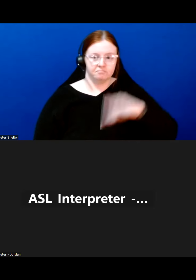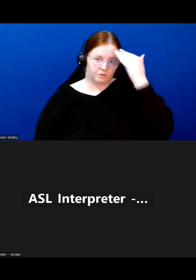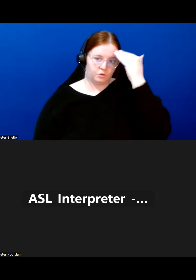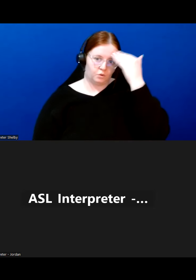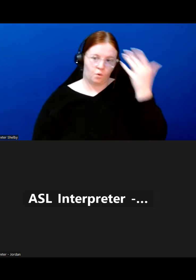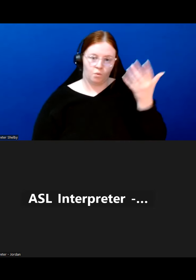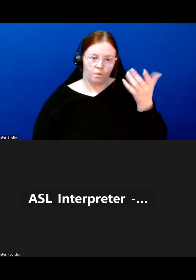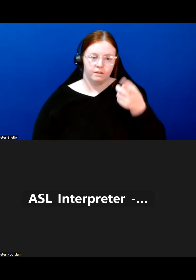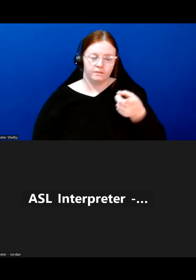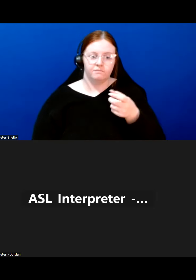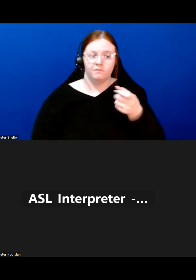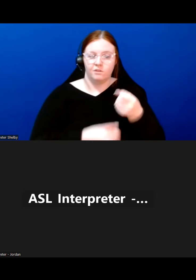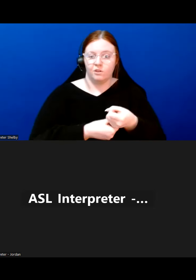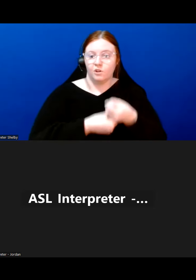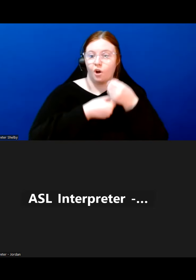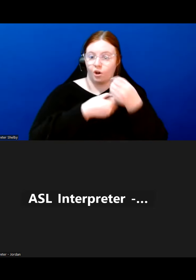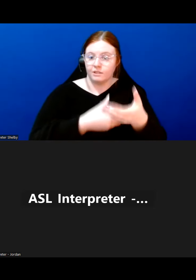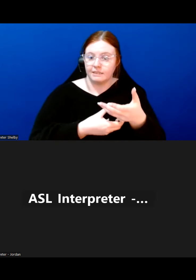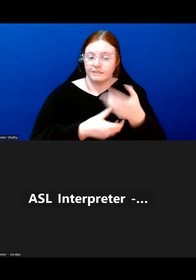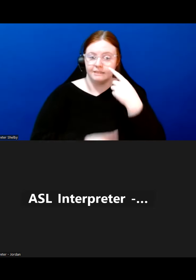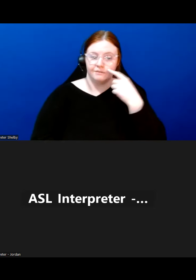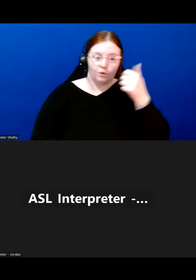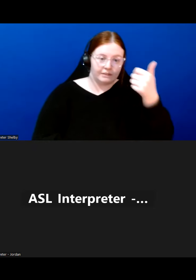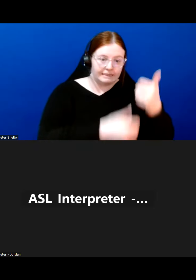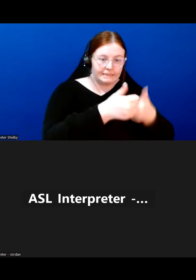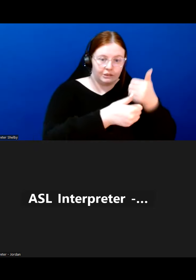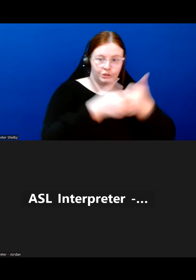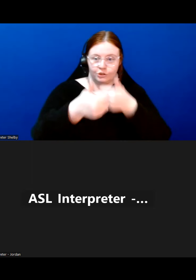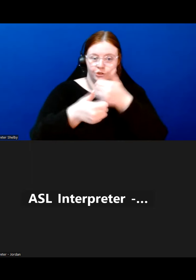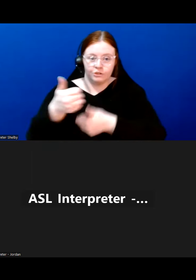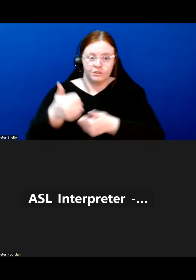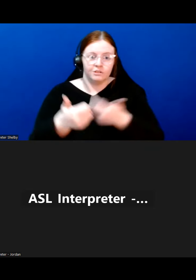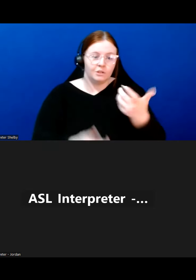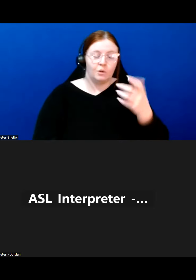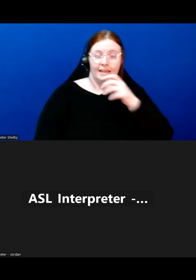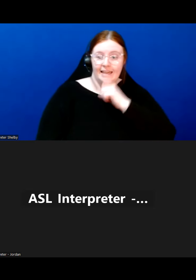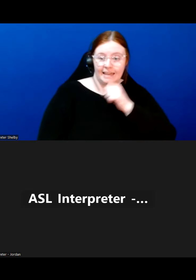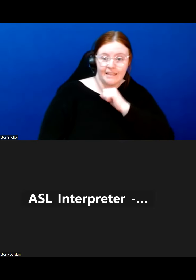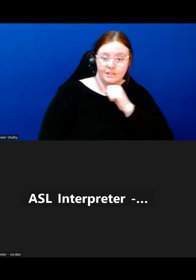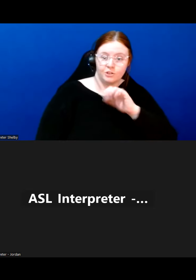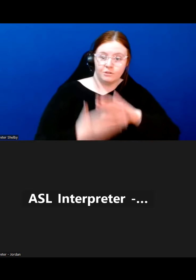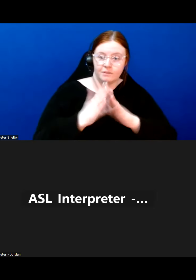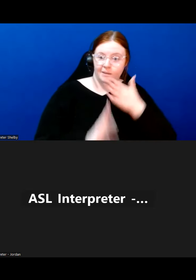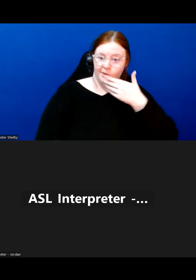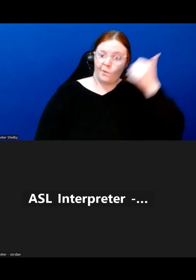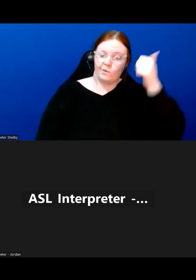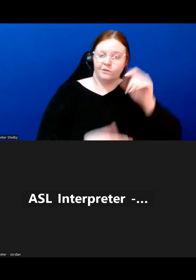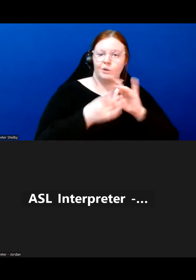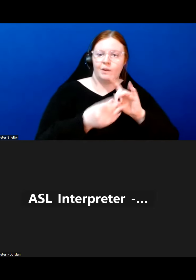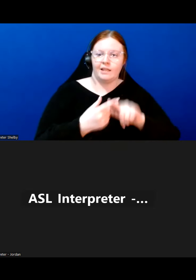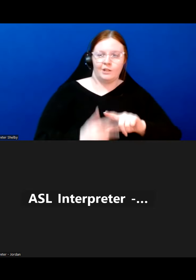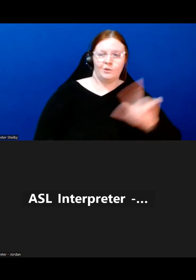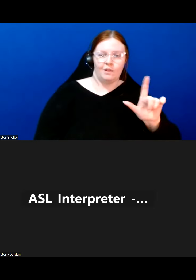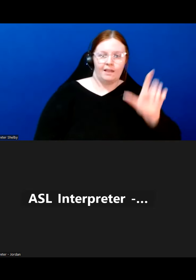the causes for the different types. So aging often is associated with a sensory neural hearing